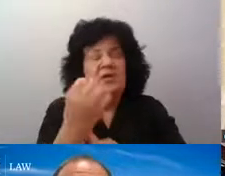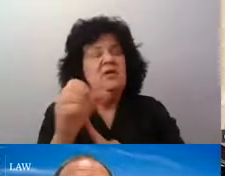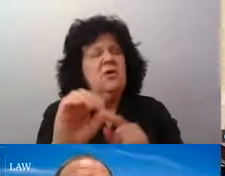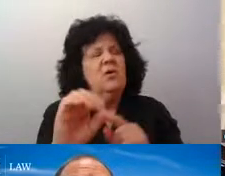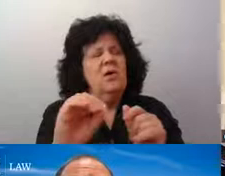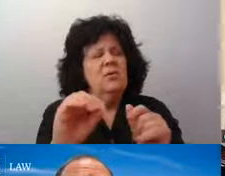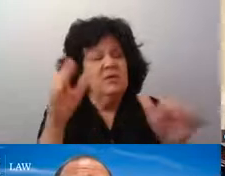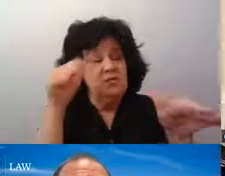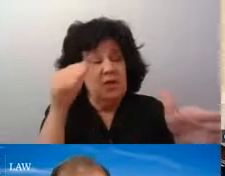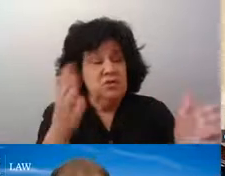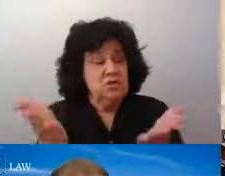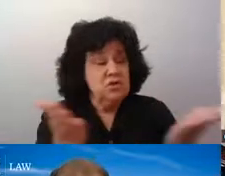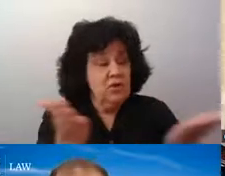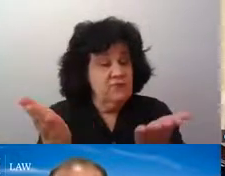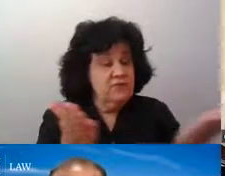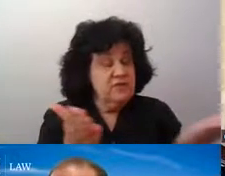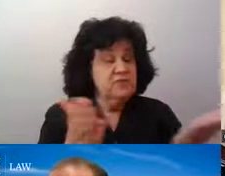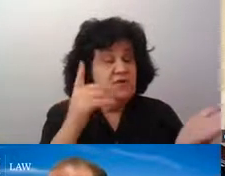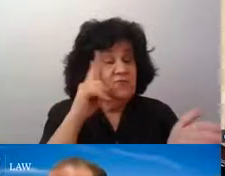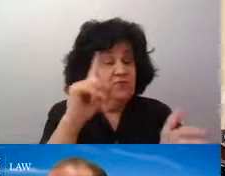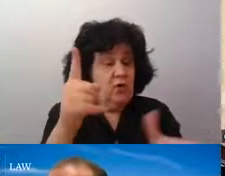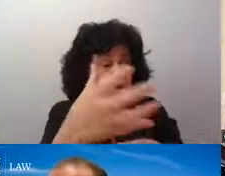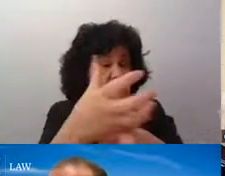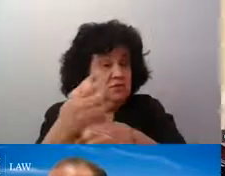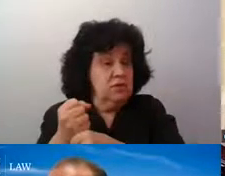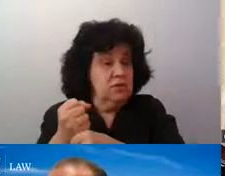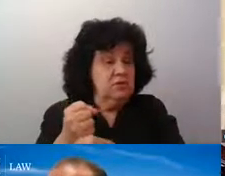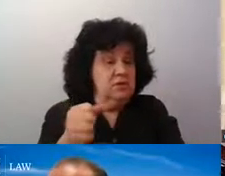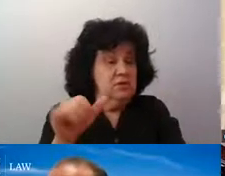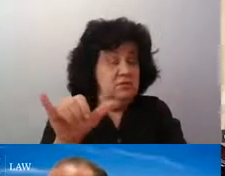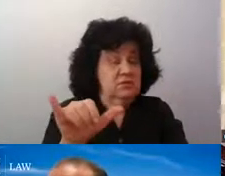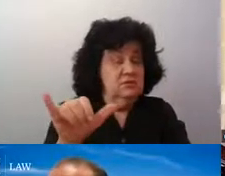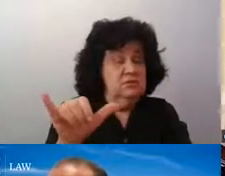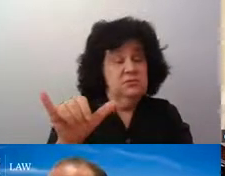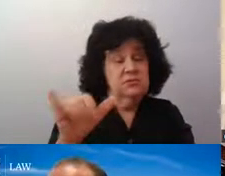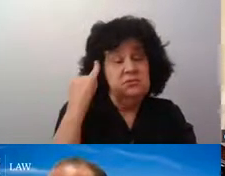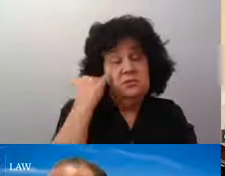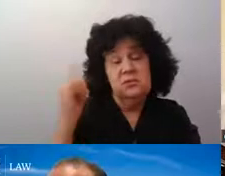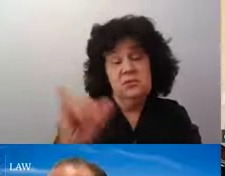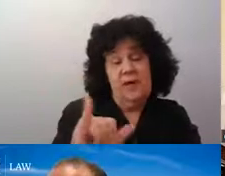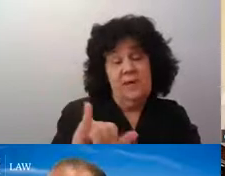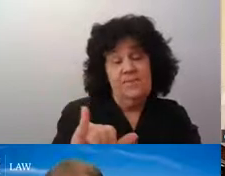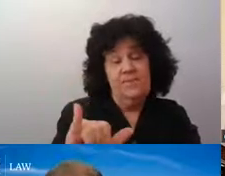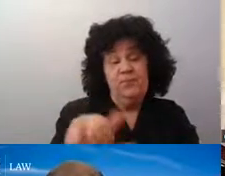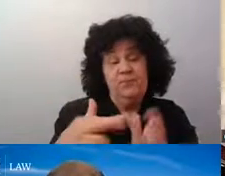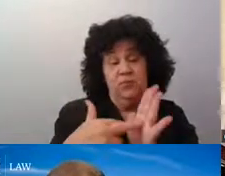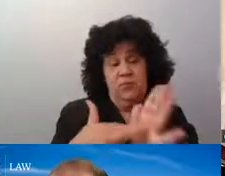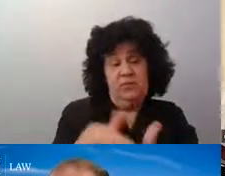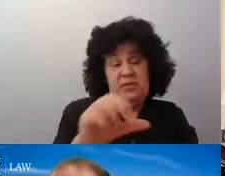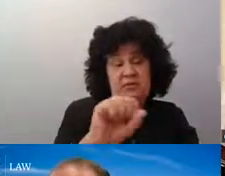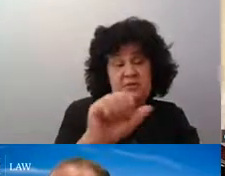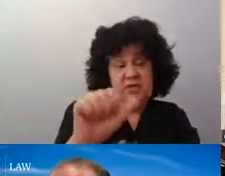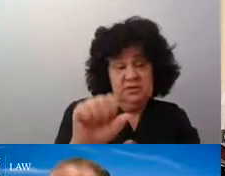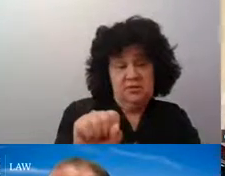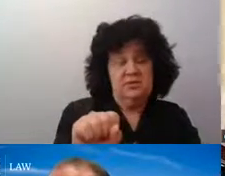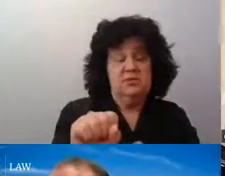service procurements or service acquisitions, such as reflected by SaaS, IaaS, and